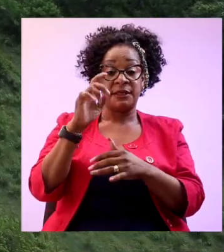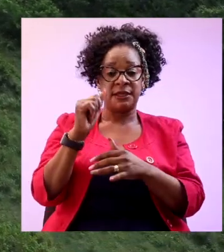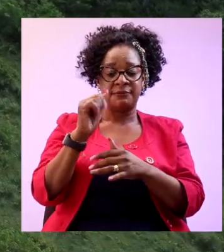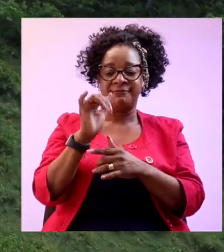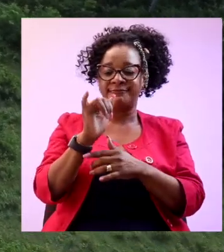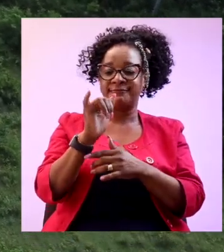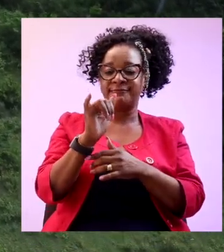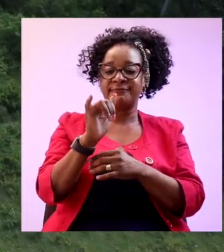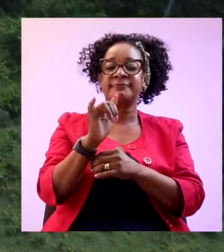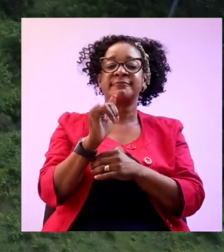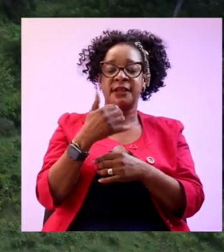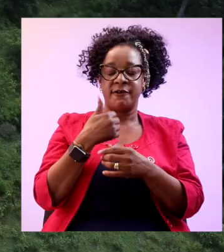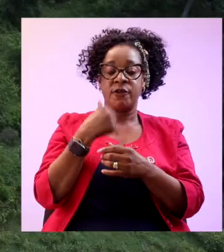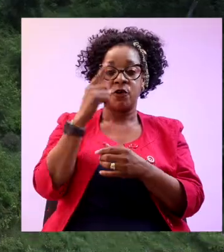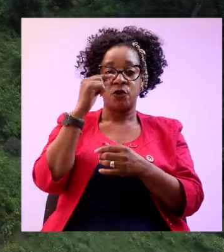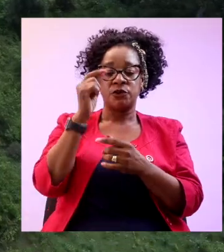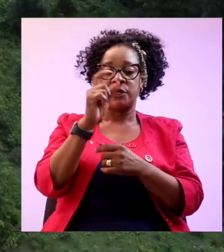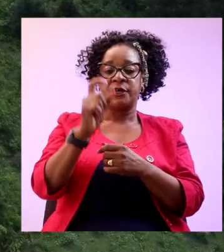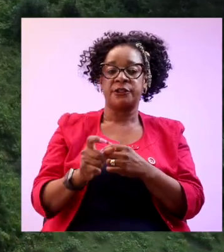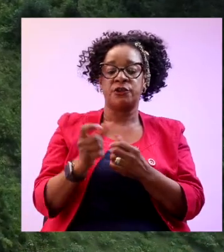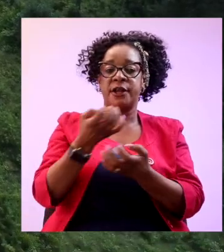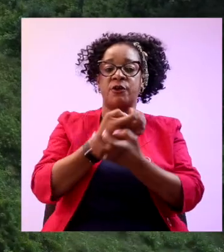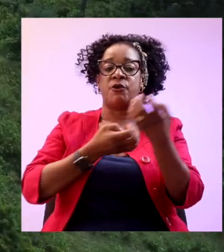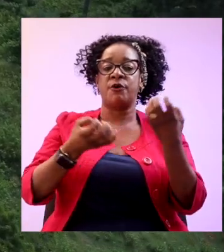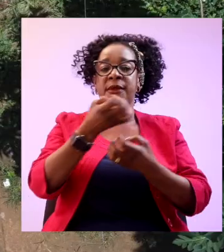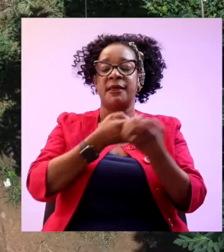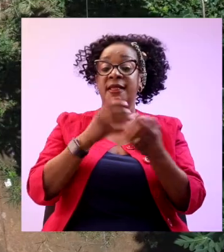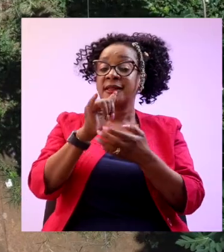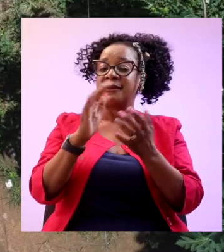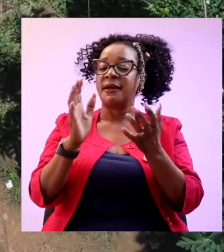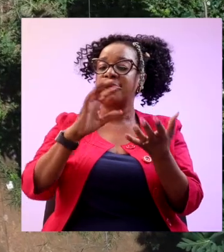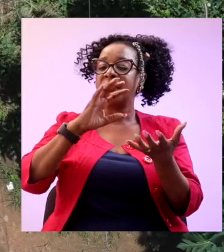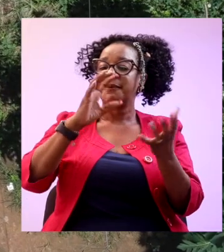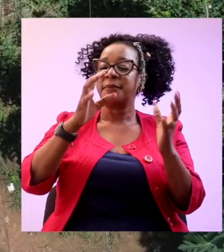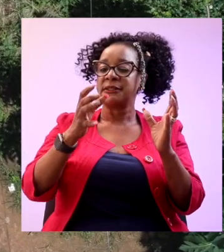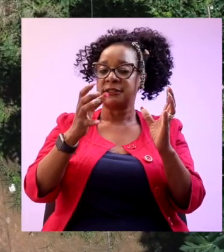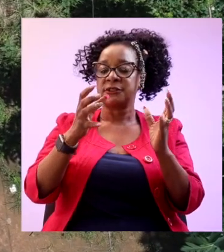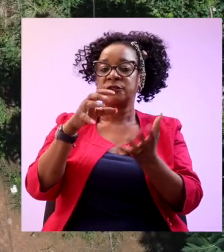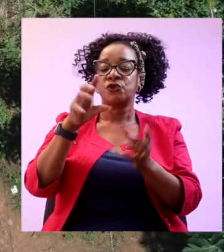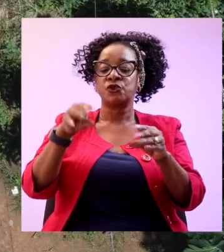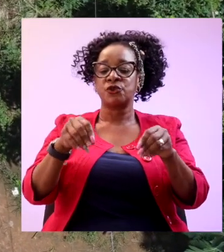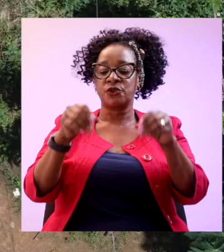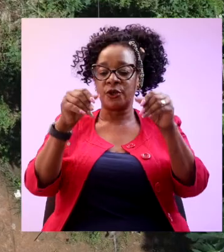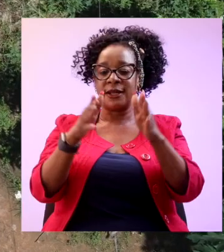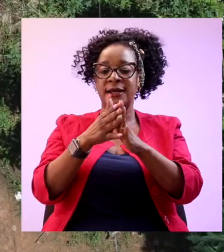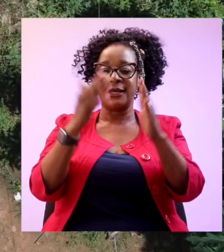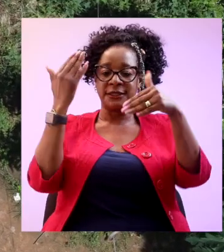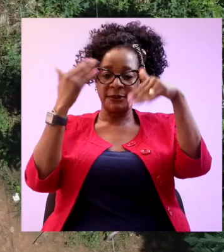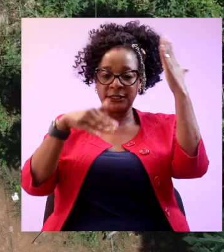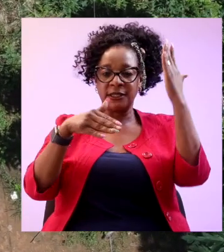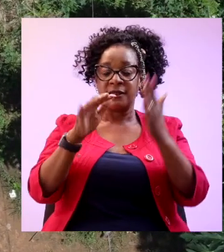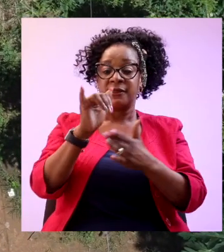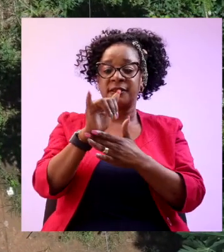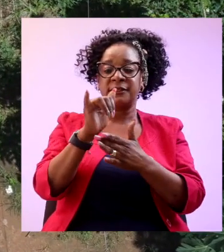Bixa production remains a cornerstone of the coastal region's economy. The region's climate, soil conditions, and